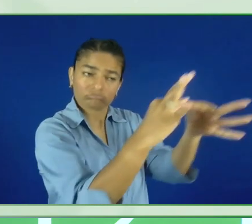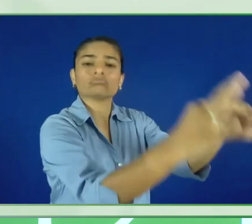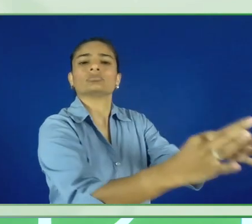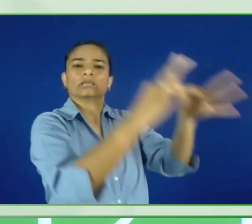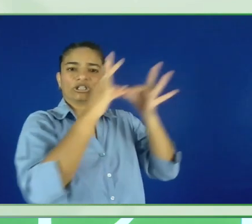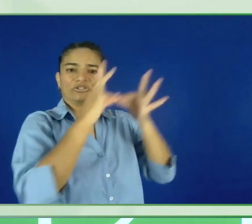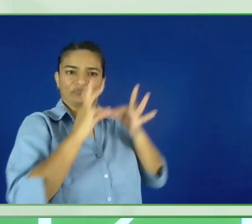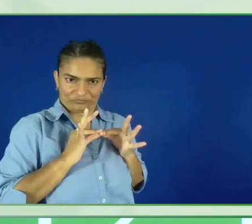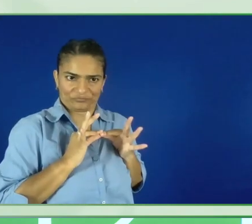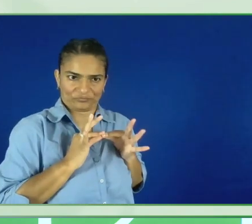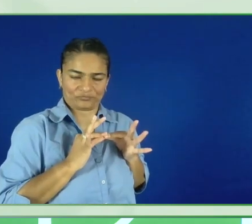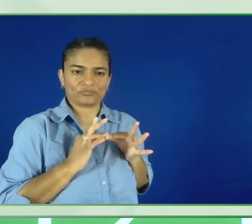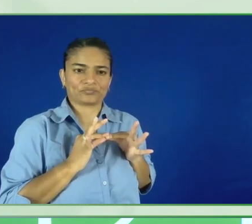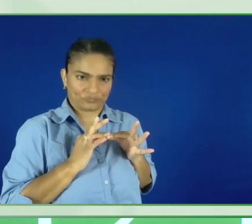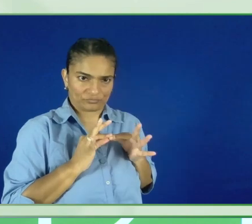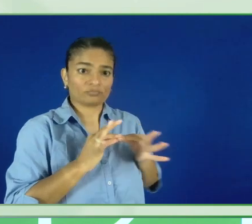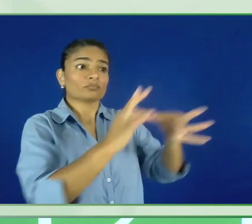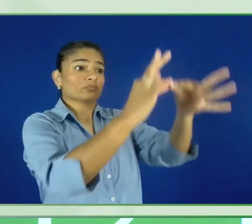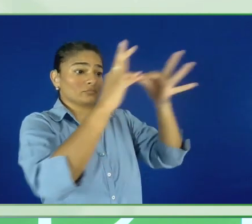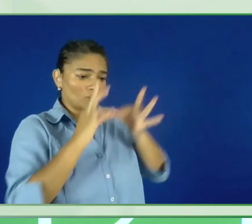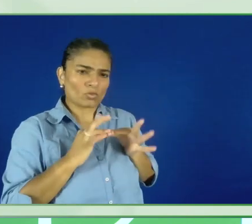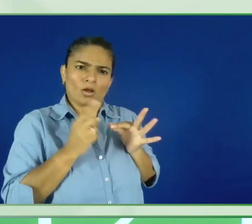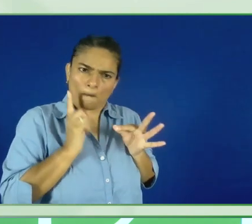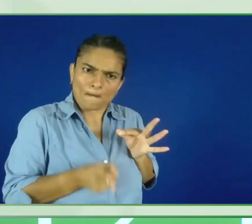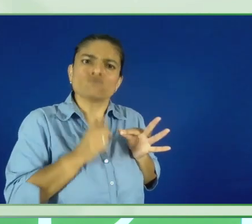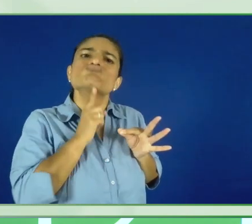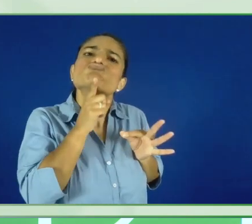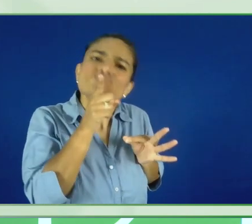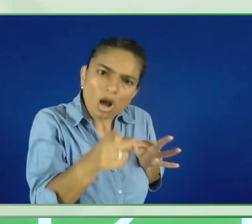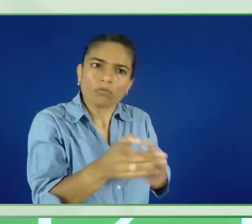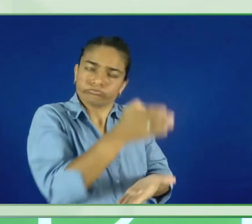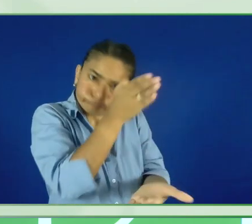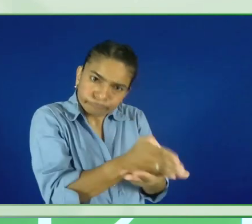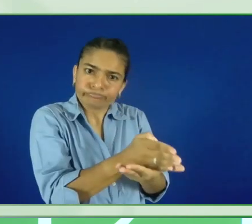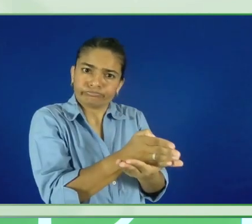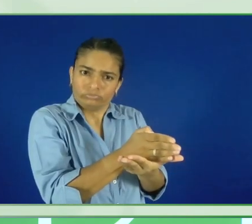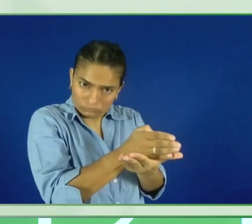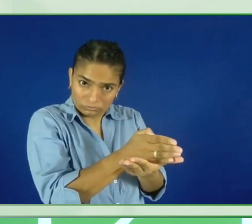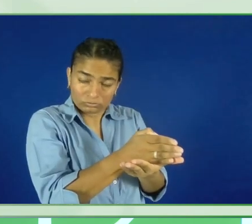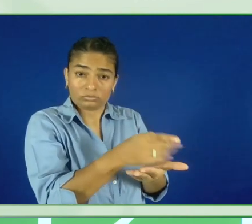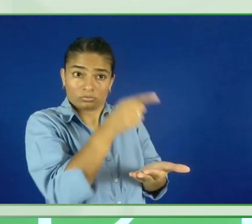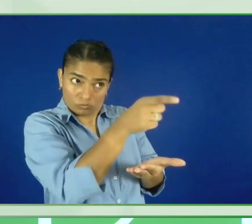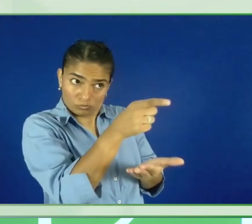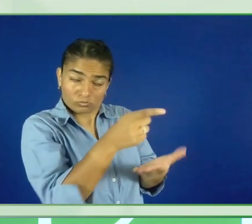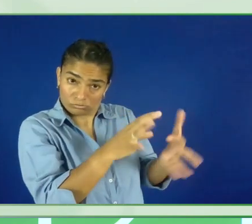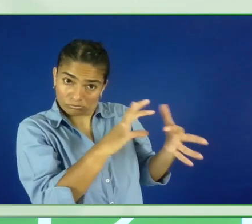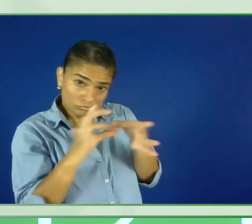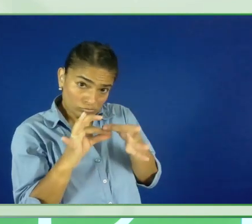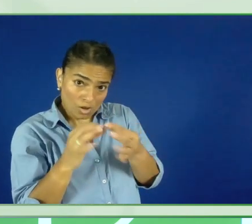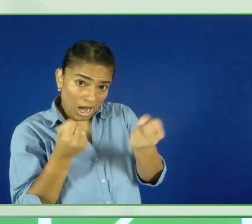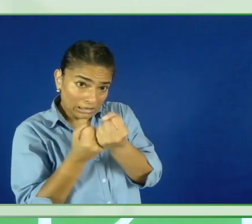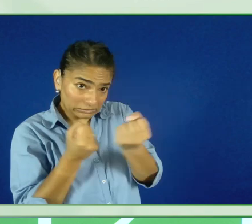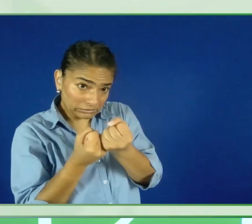an authentic data that we are providing about assistive solution. So then